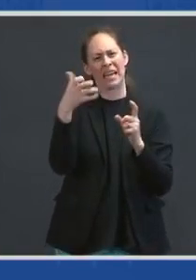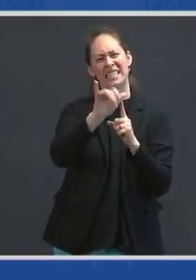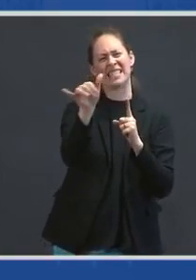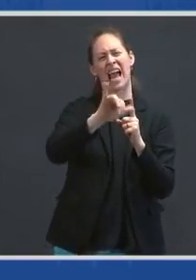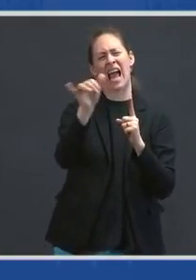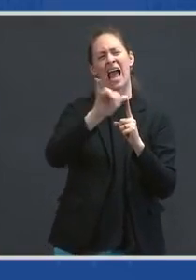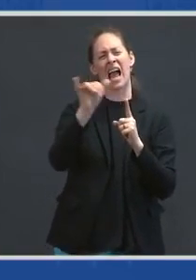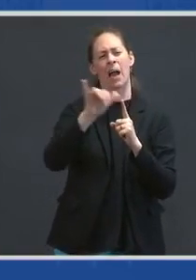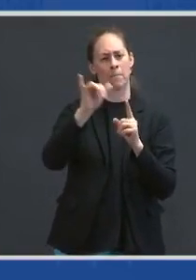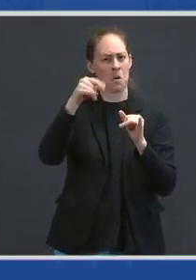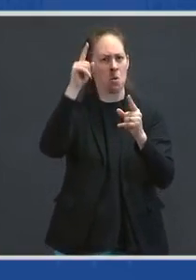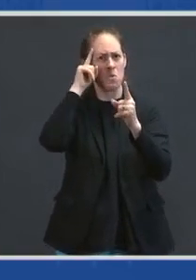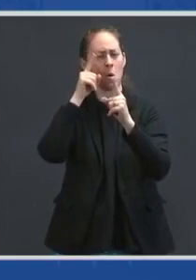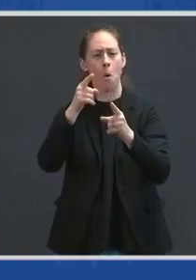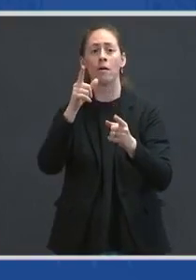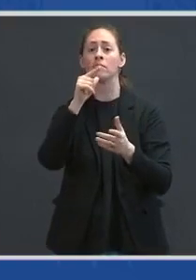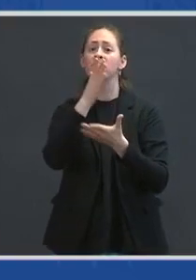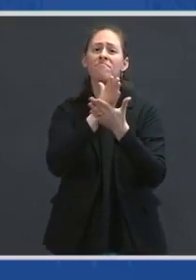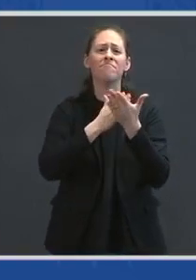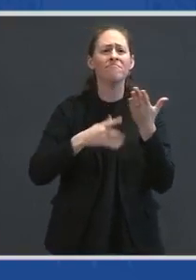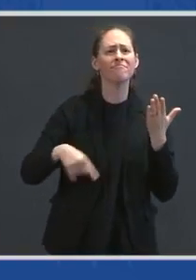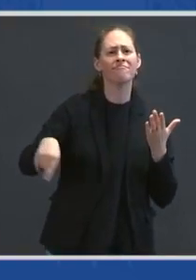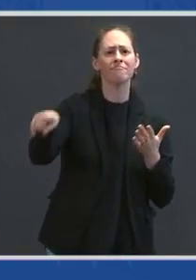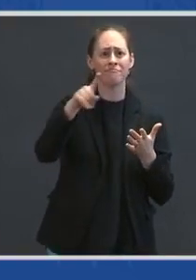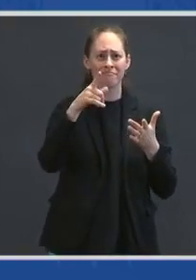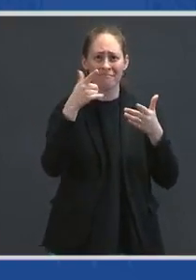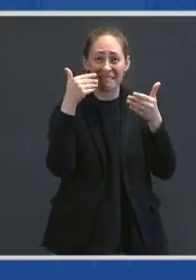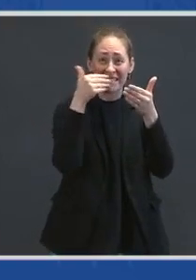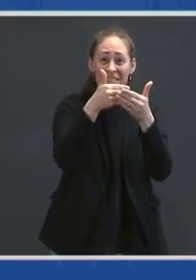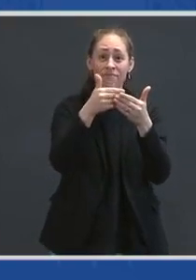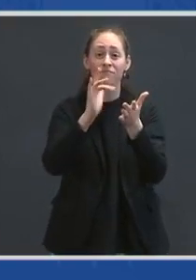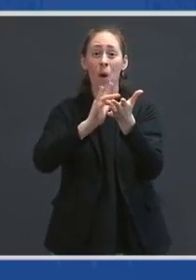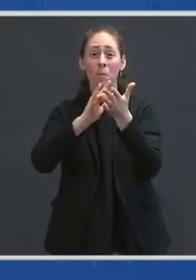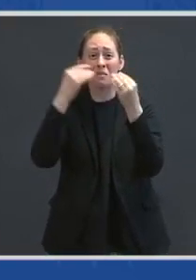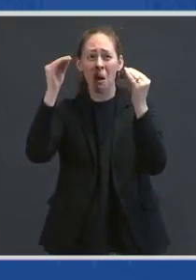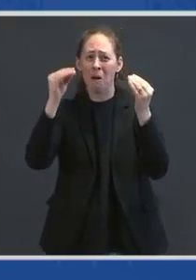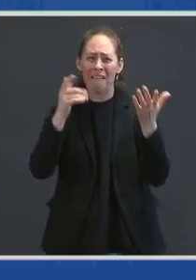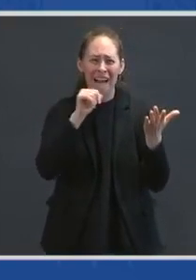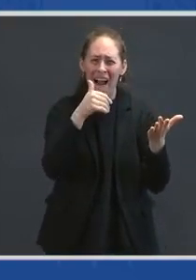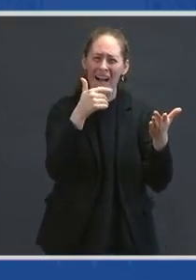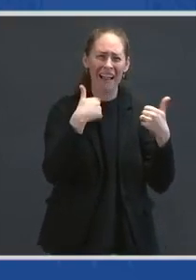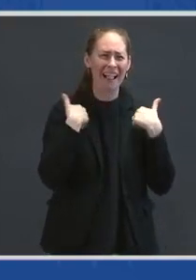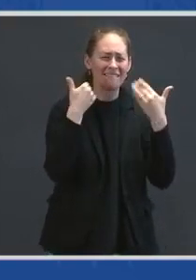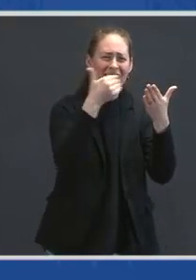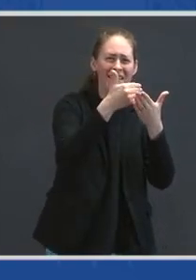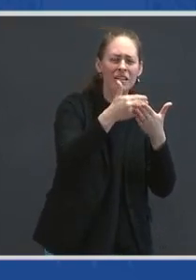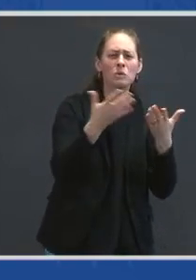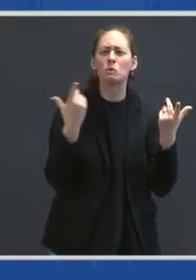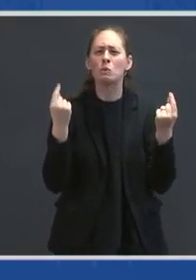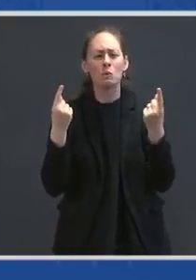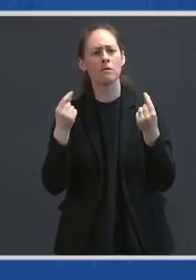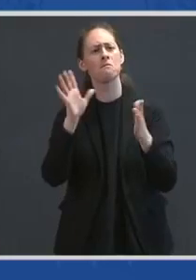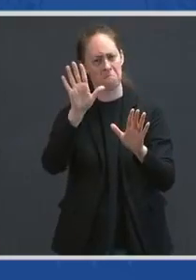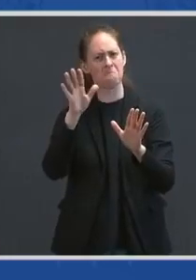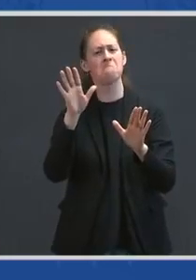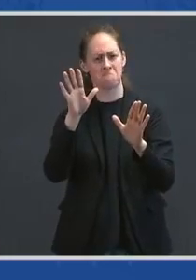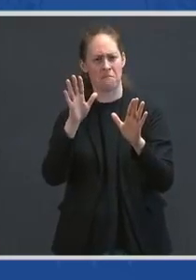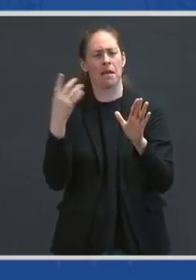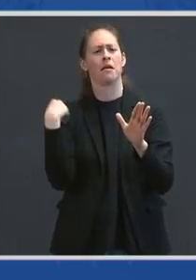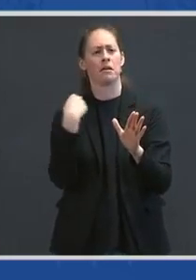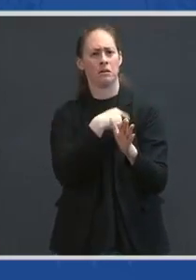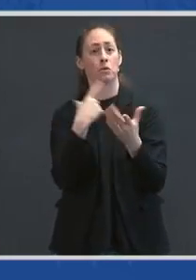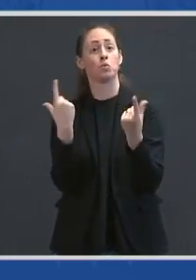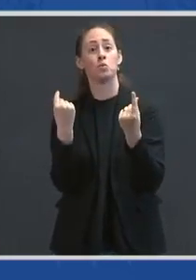don't live near a vaccination center or a pharmacy, we're deploying mobile units These are